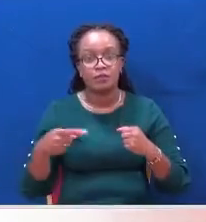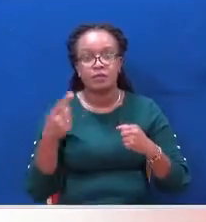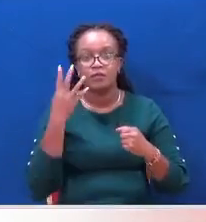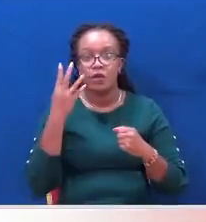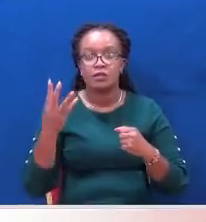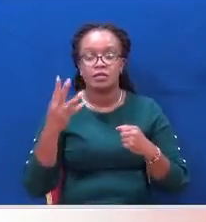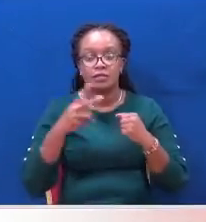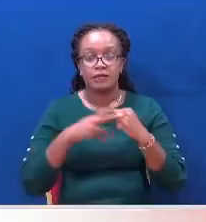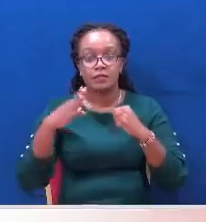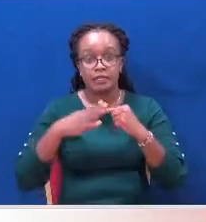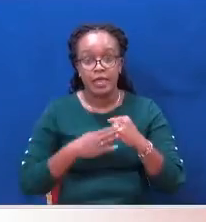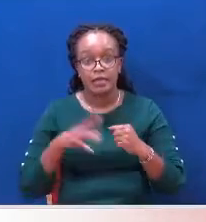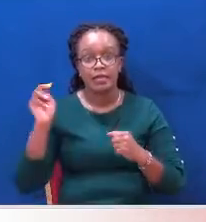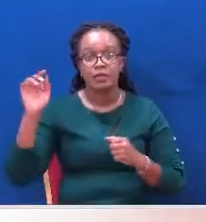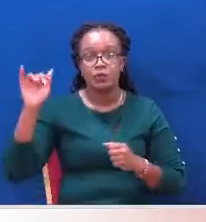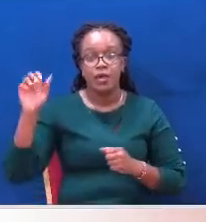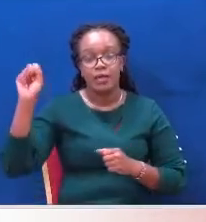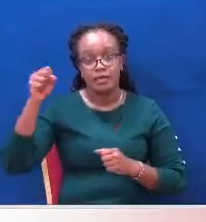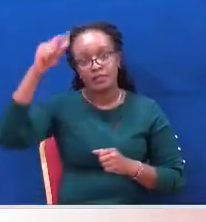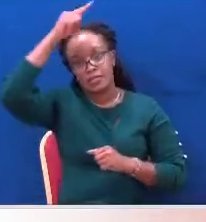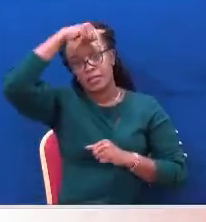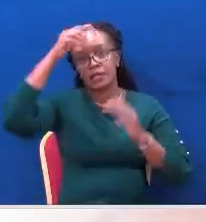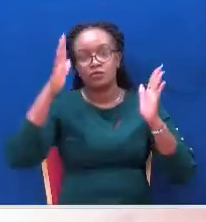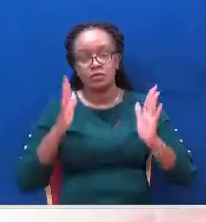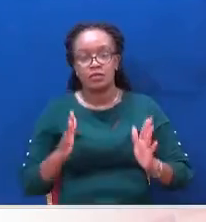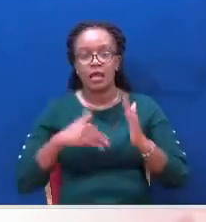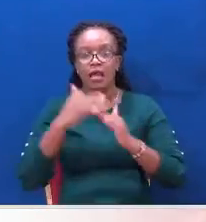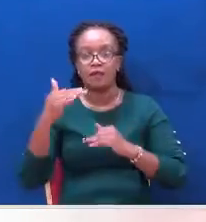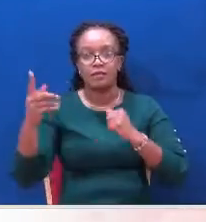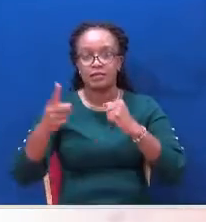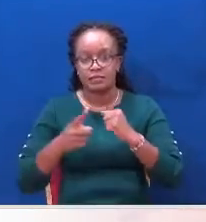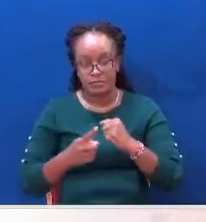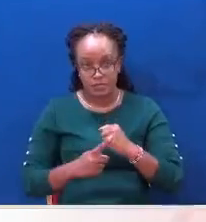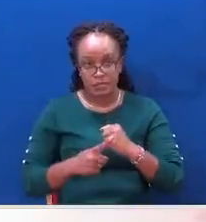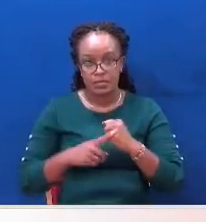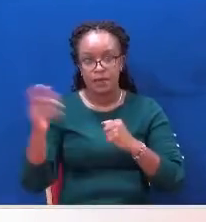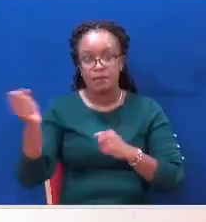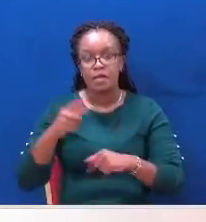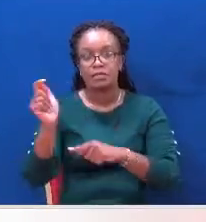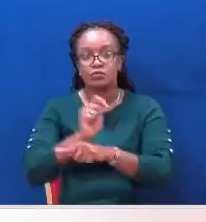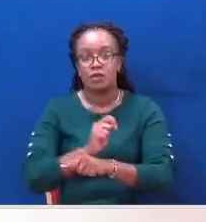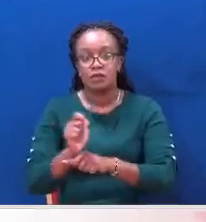7,479 NYS graduands is the culmination of 6 months paramilitary training for the class of